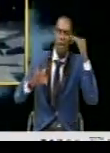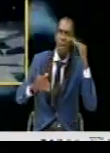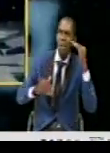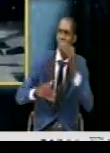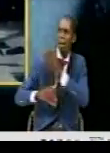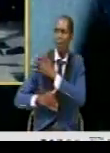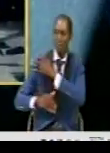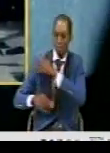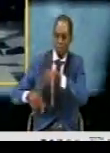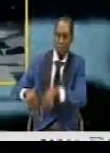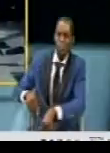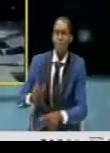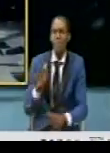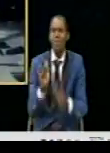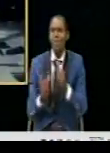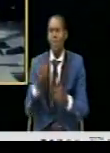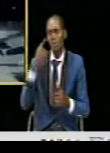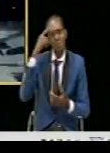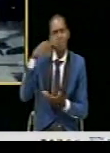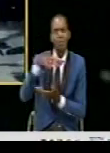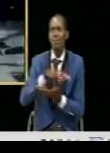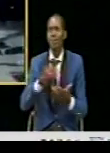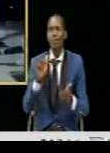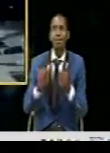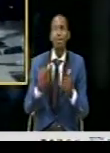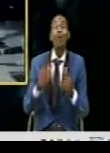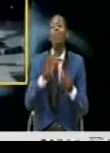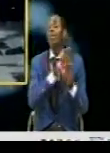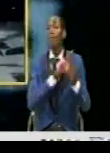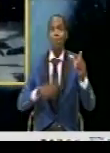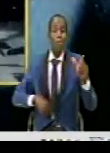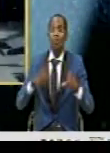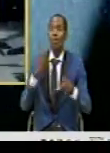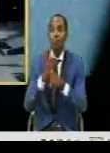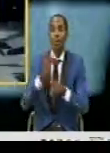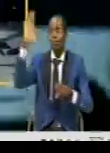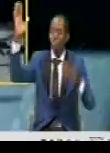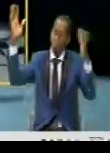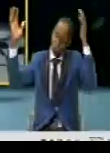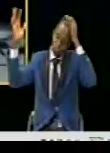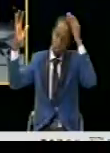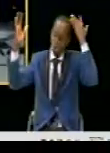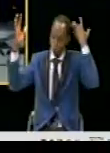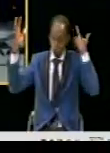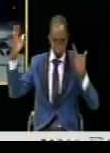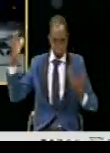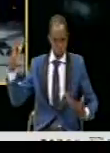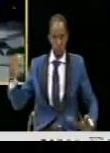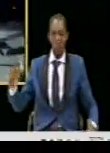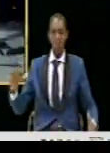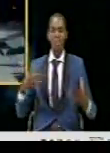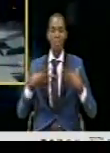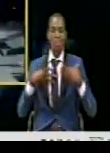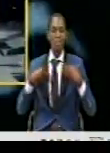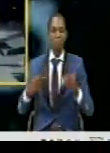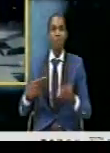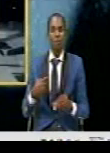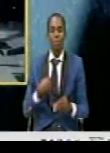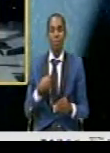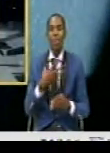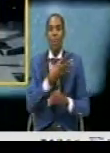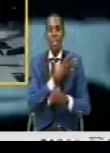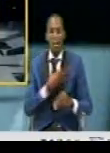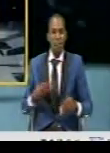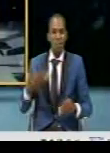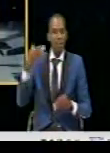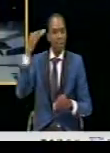say, anywhere where they pain us, more put our hand. I don't know where I will raise my hand. Put. I carry one up, I raise one. I say, God, all from my